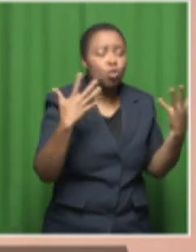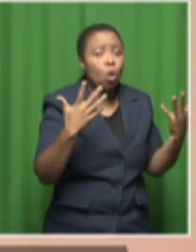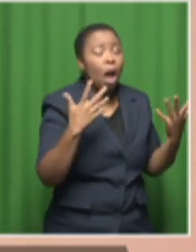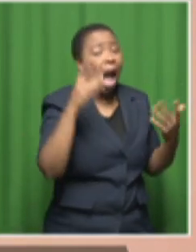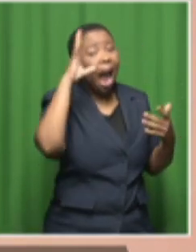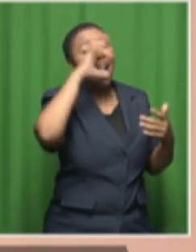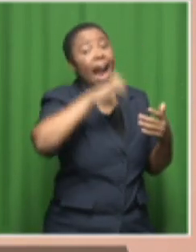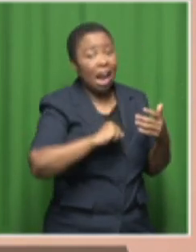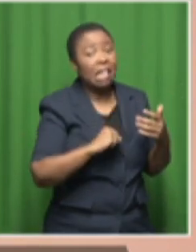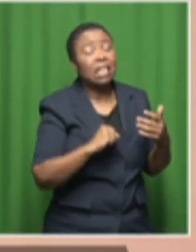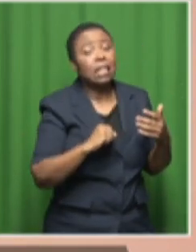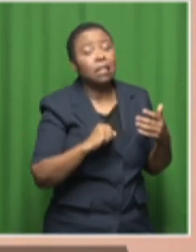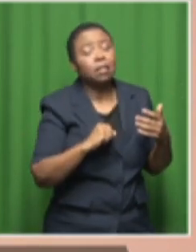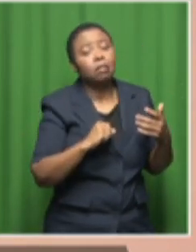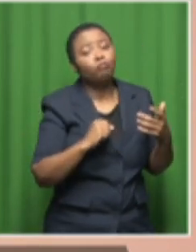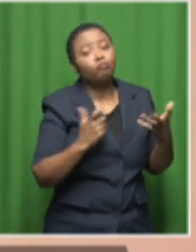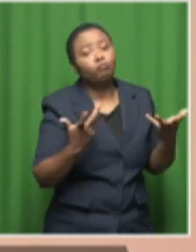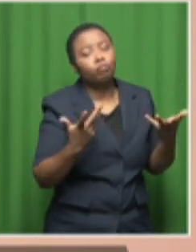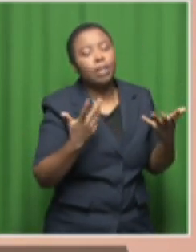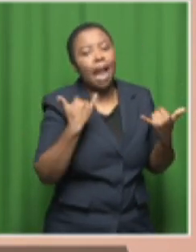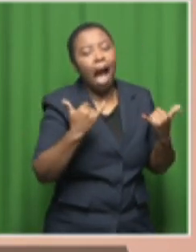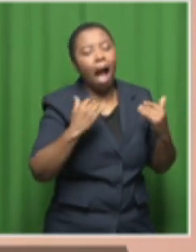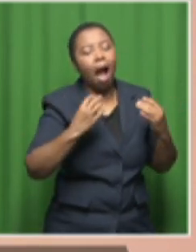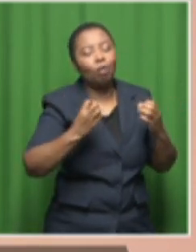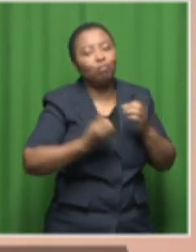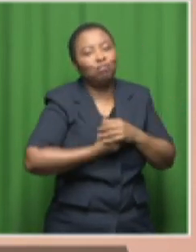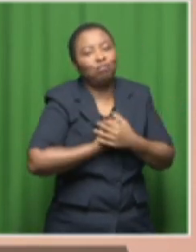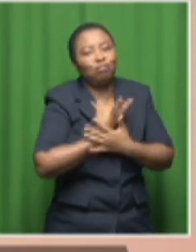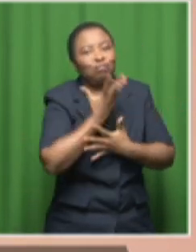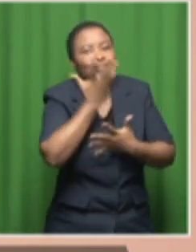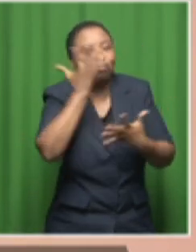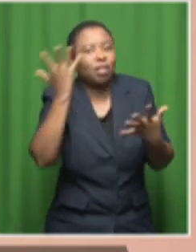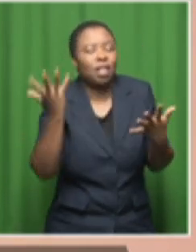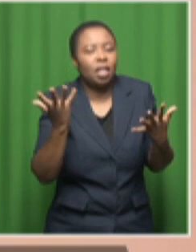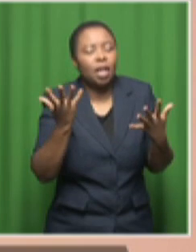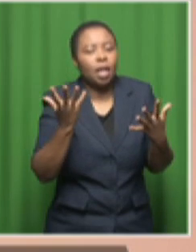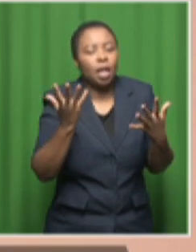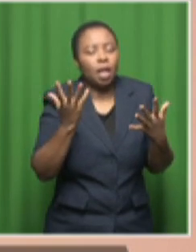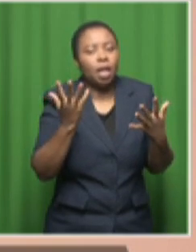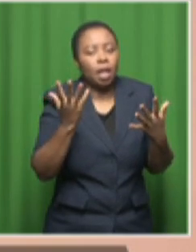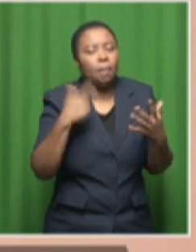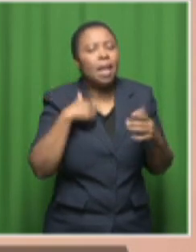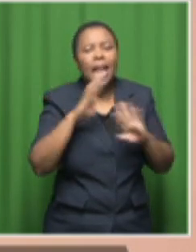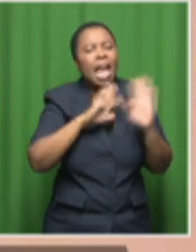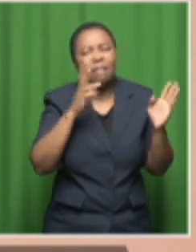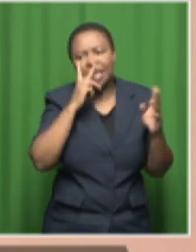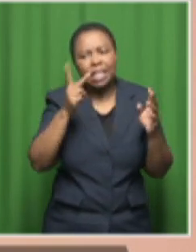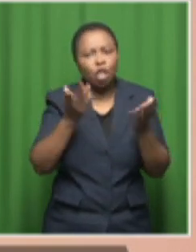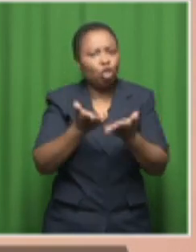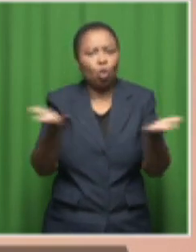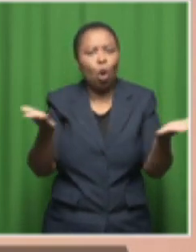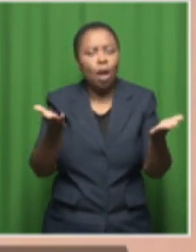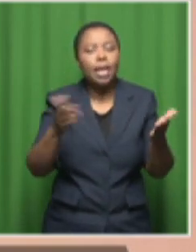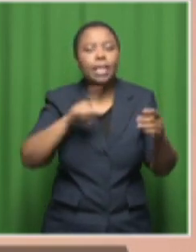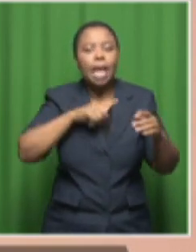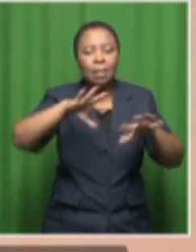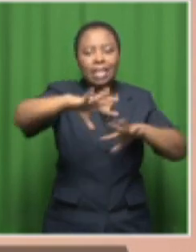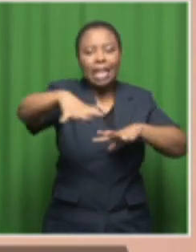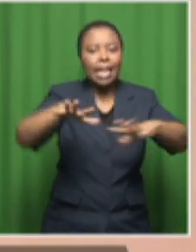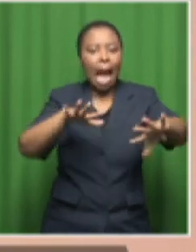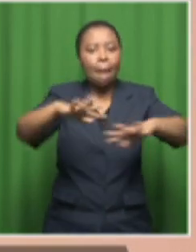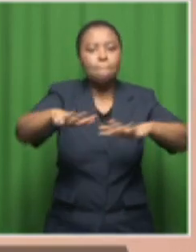of that shell. I haven't seen it in this manner. Even the setup of the restaurant,